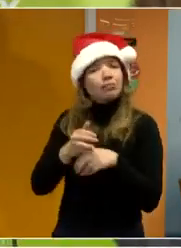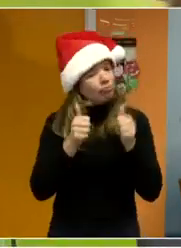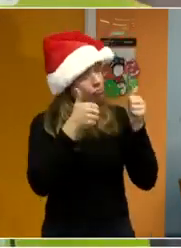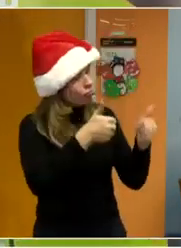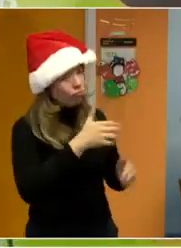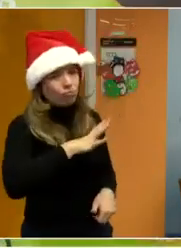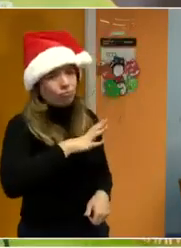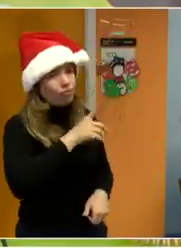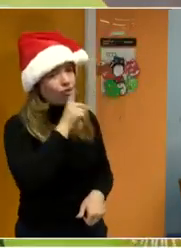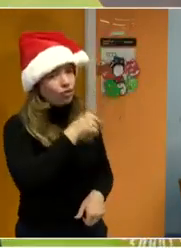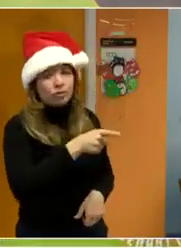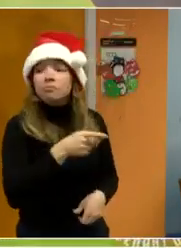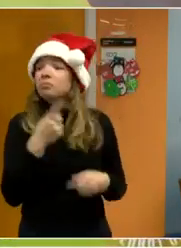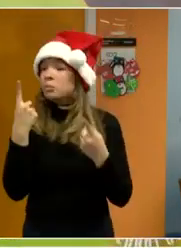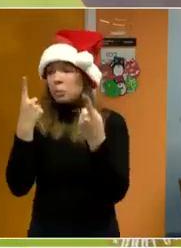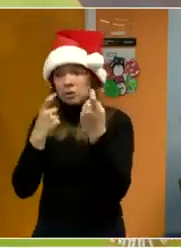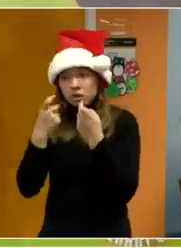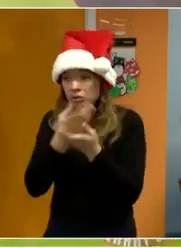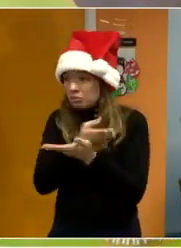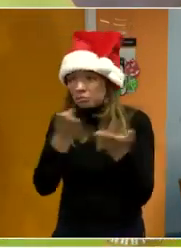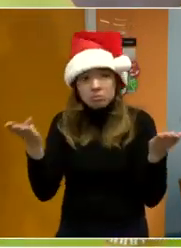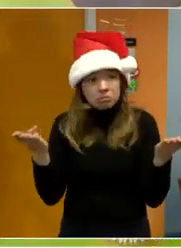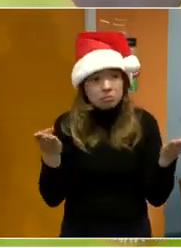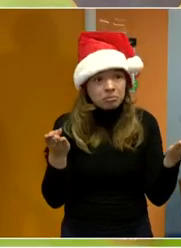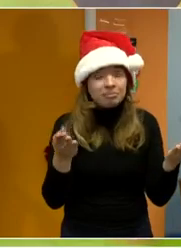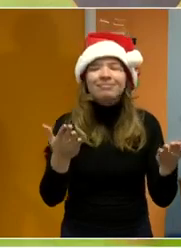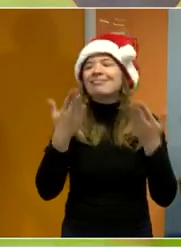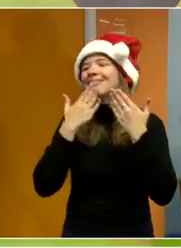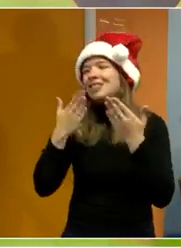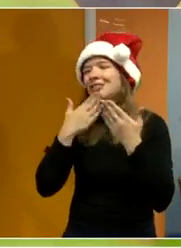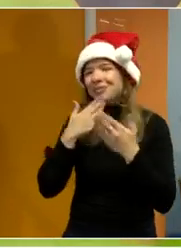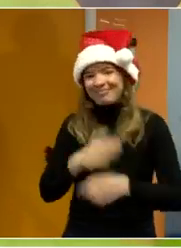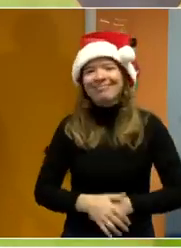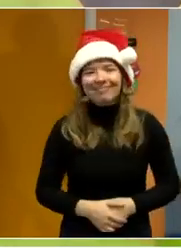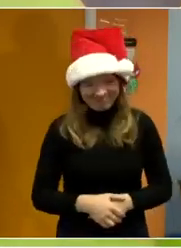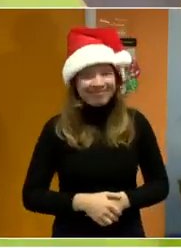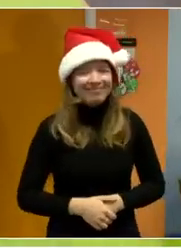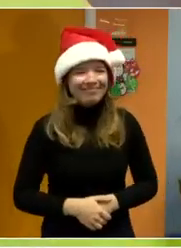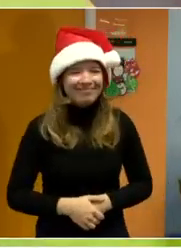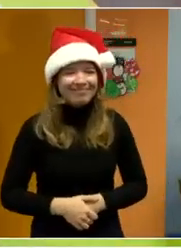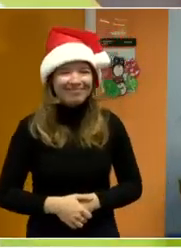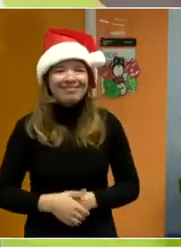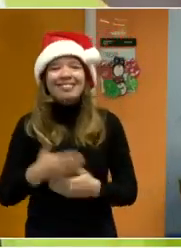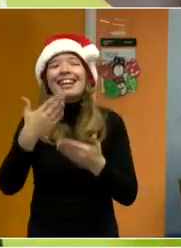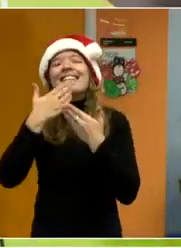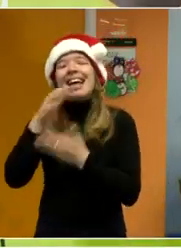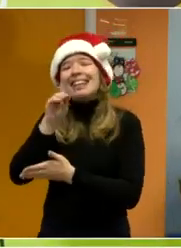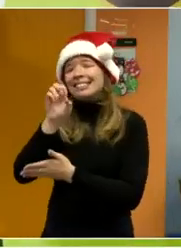questions? All right, thank you, everybody. Thank you, Destiny. Thank you.